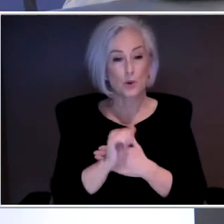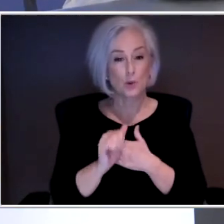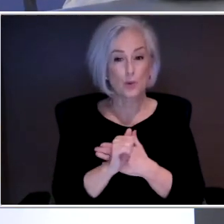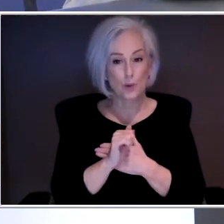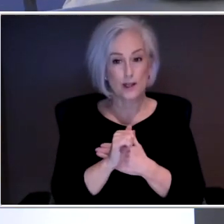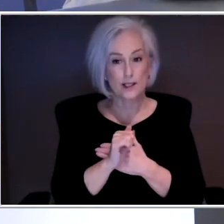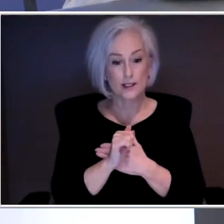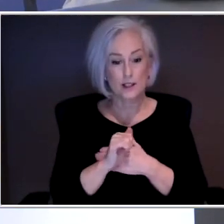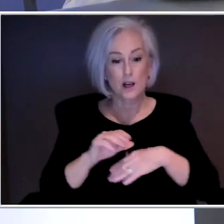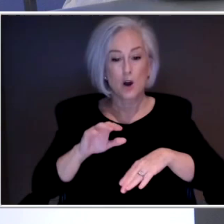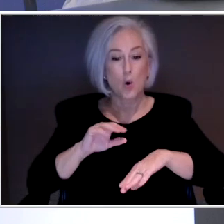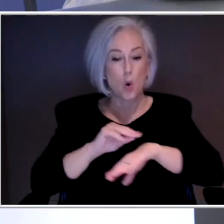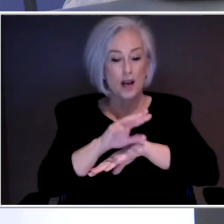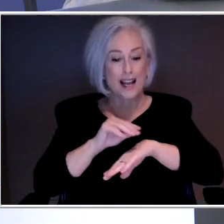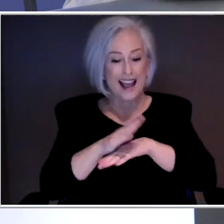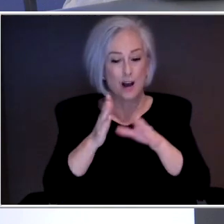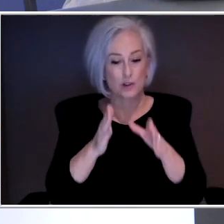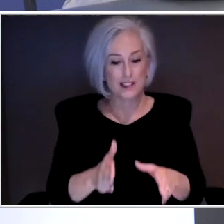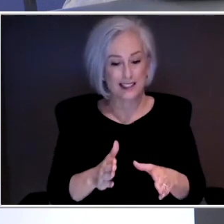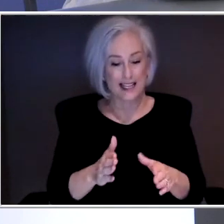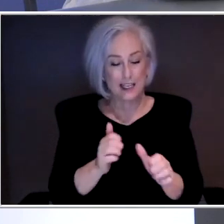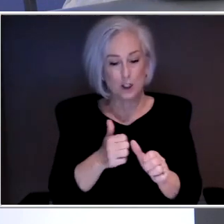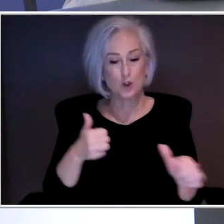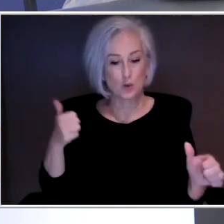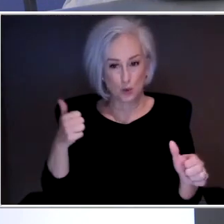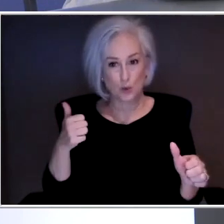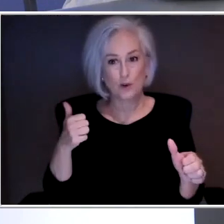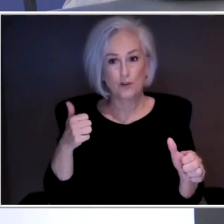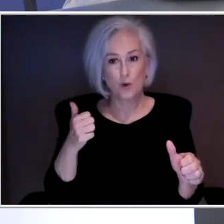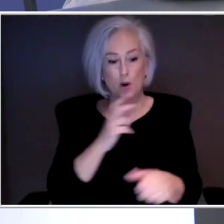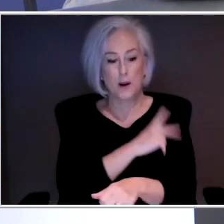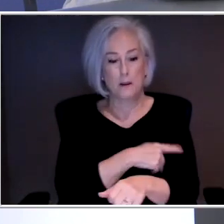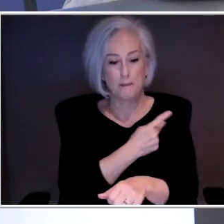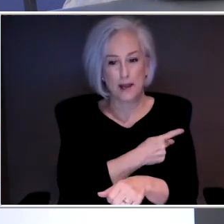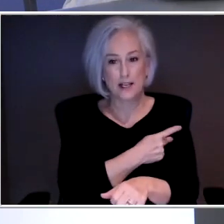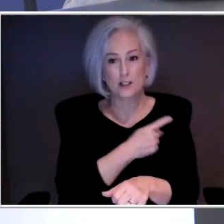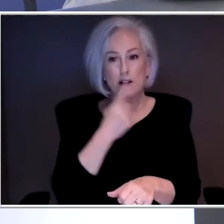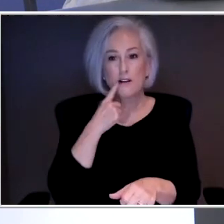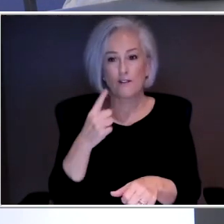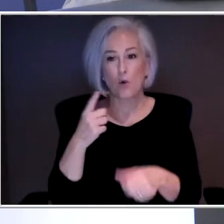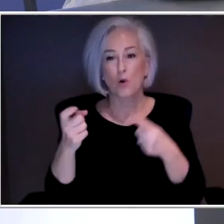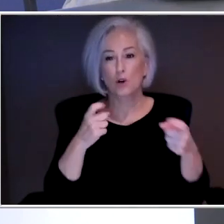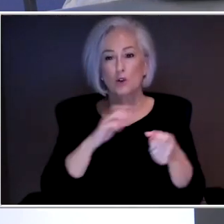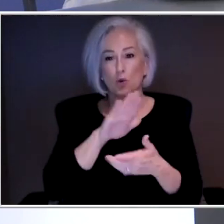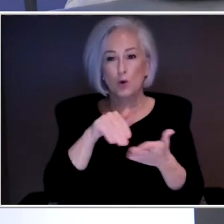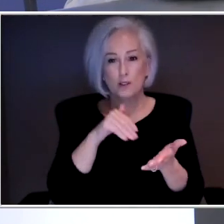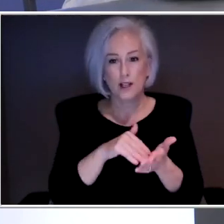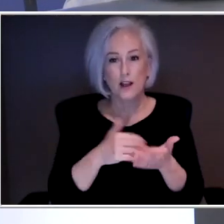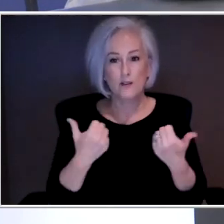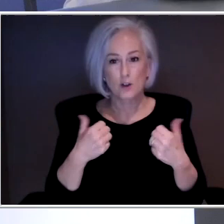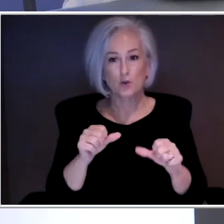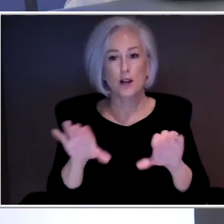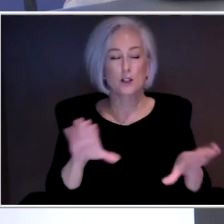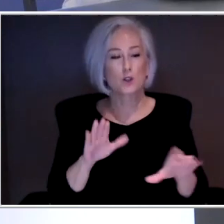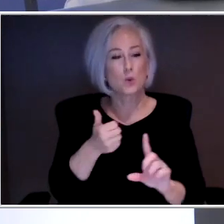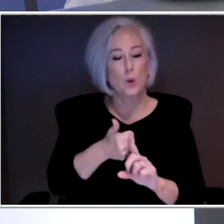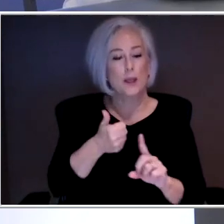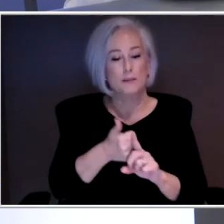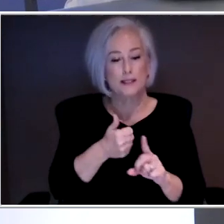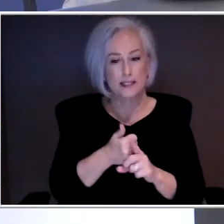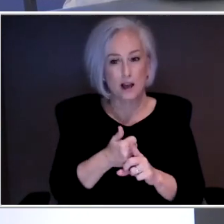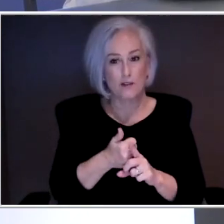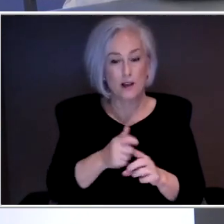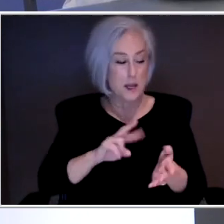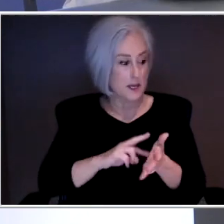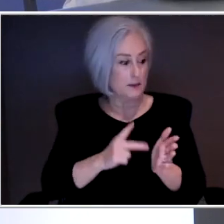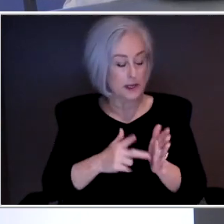to prevent things like patients who experience this in a controlled setting from trying to repeat it later on their own? So if someone has such a great time,